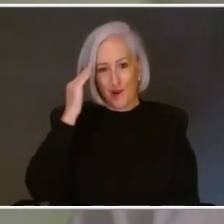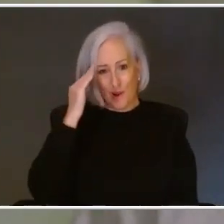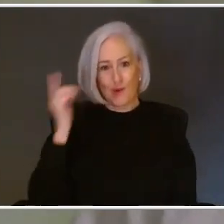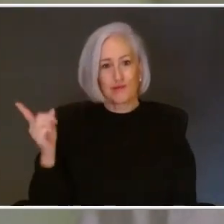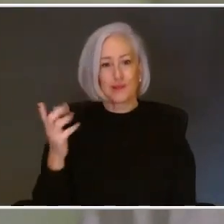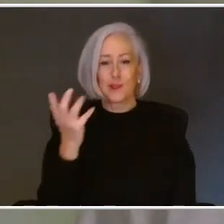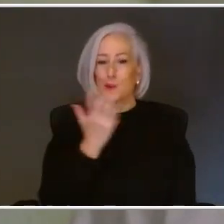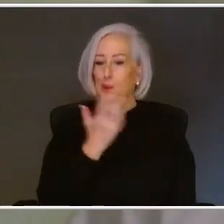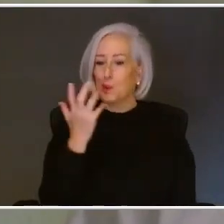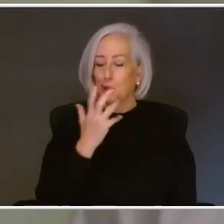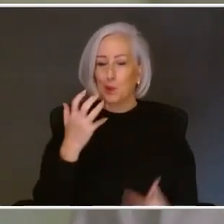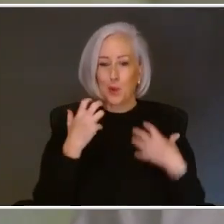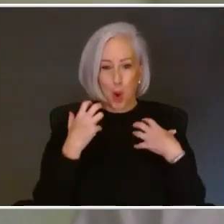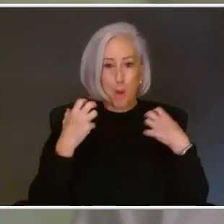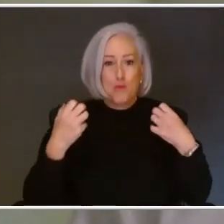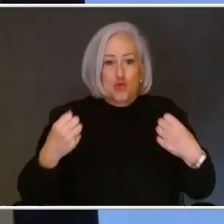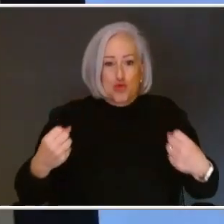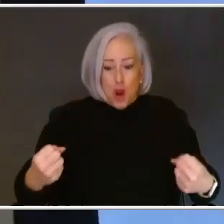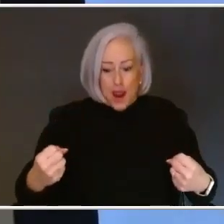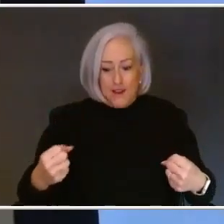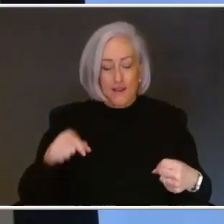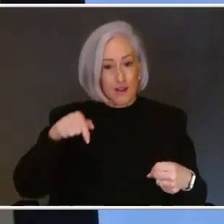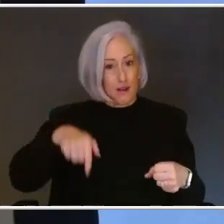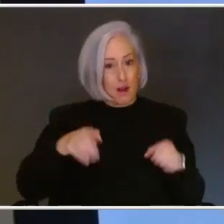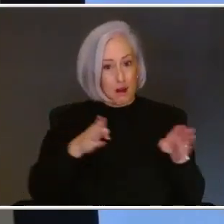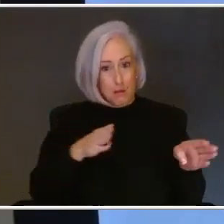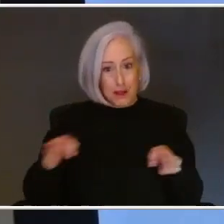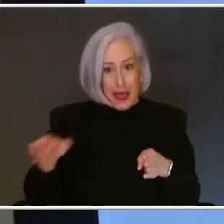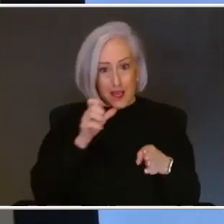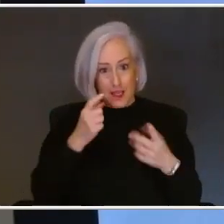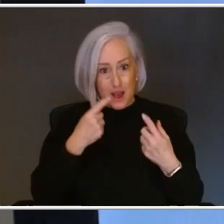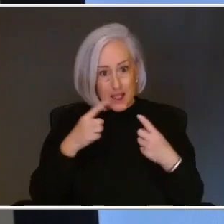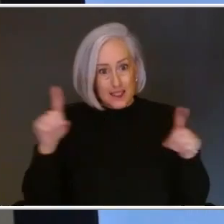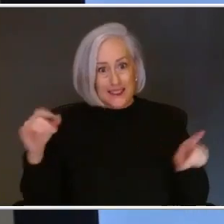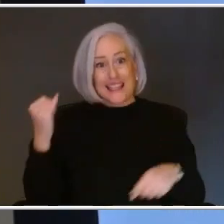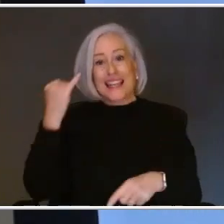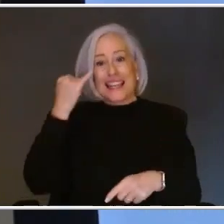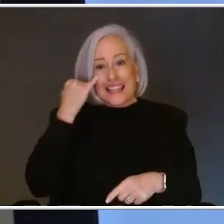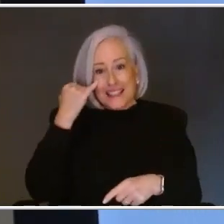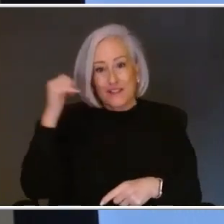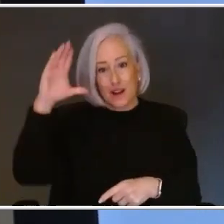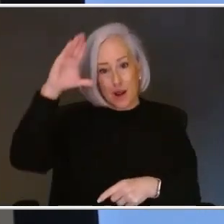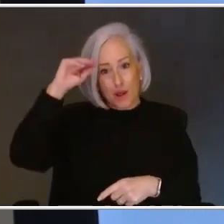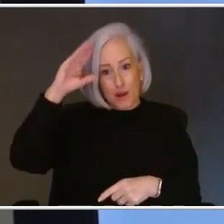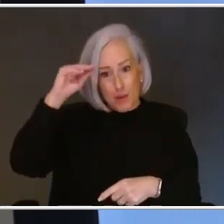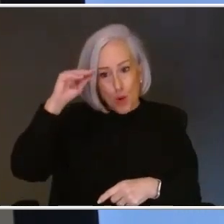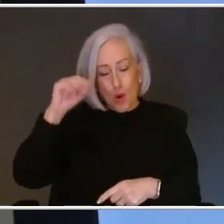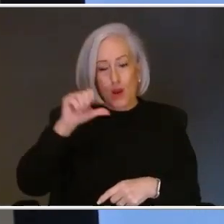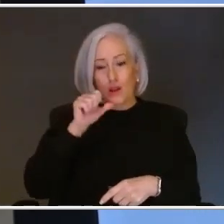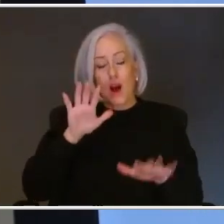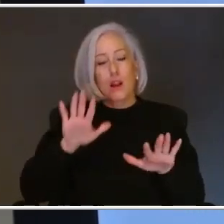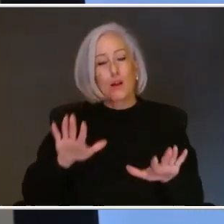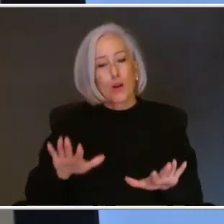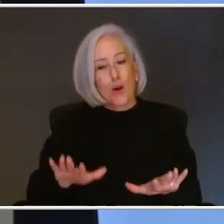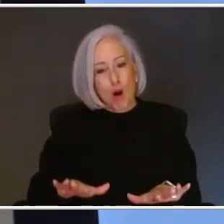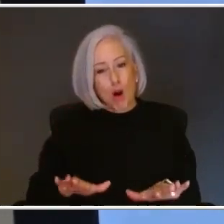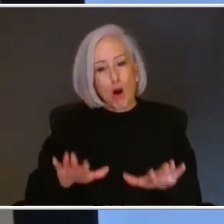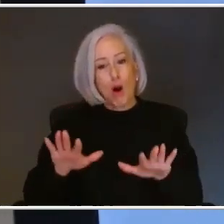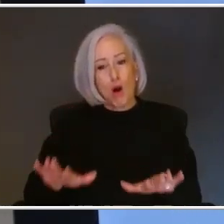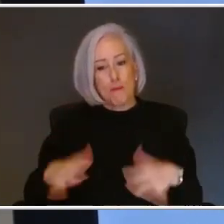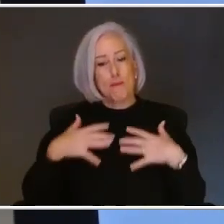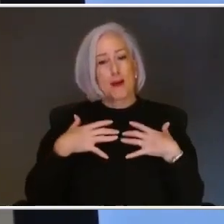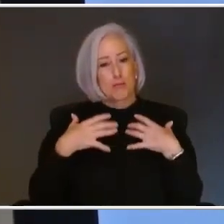remarkably brave because this plan would not have worked if he was not as calm and as brave as he